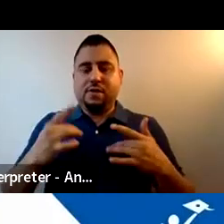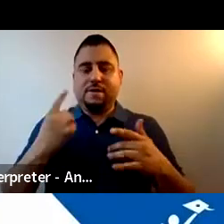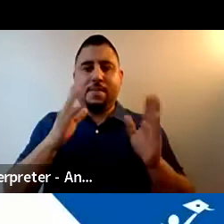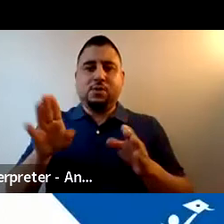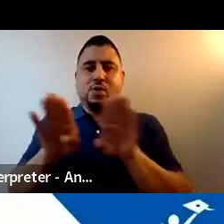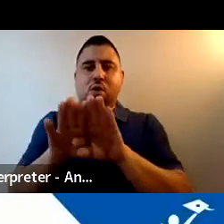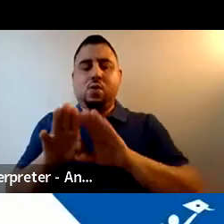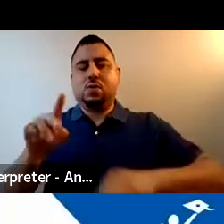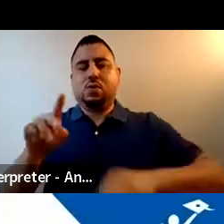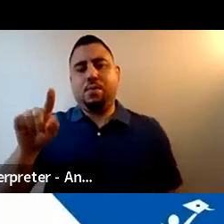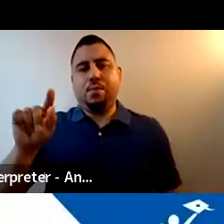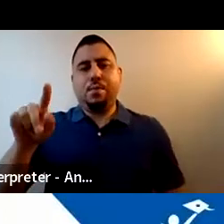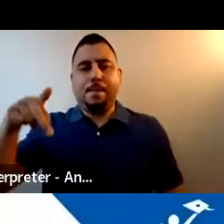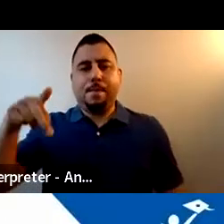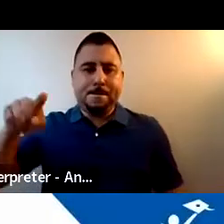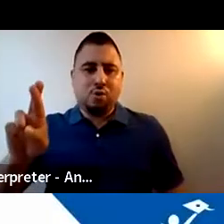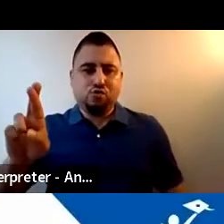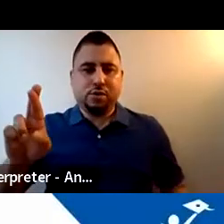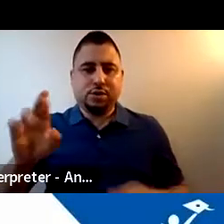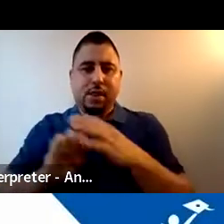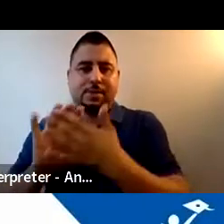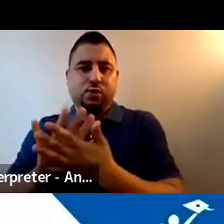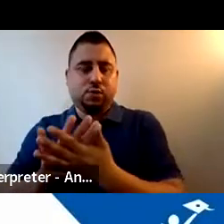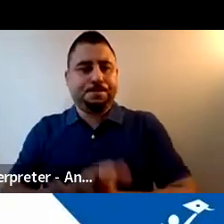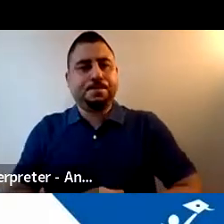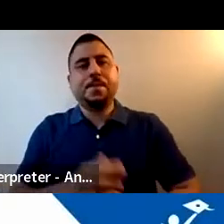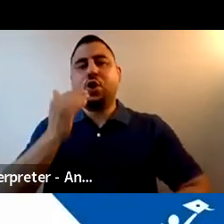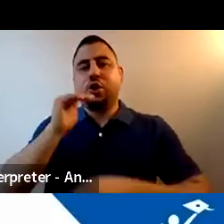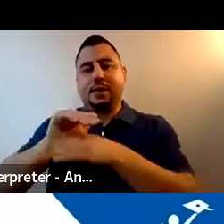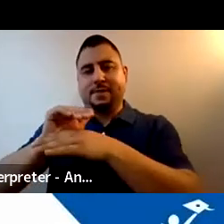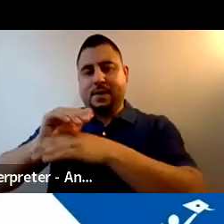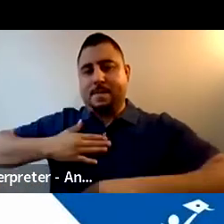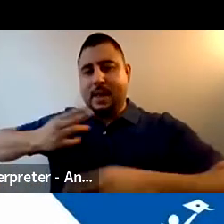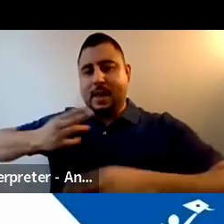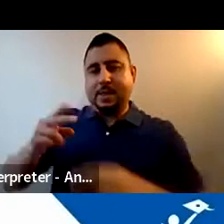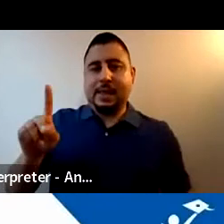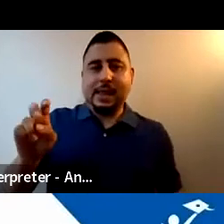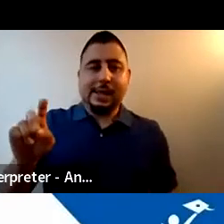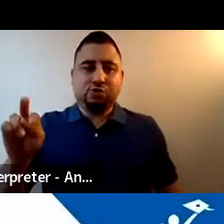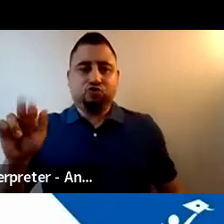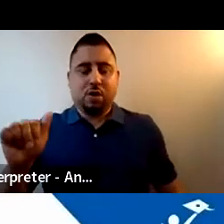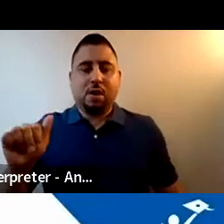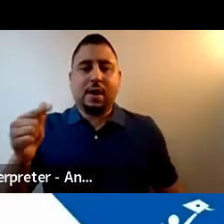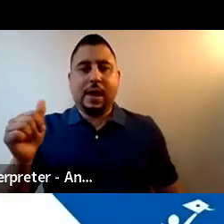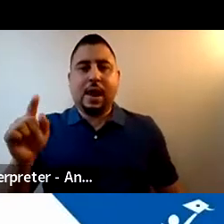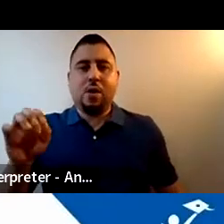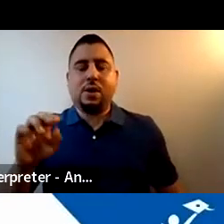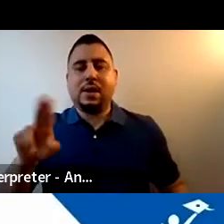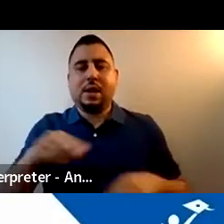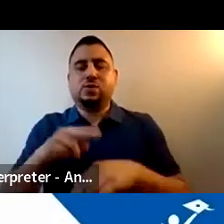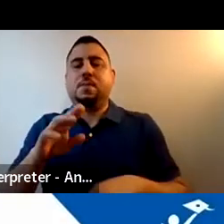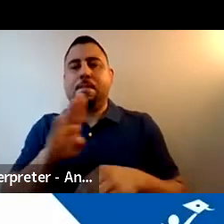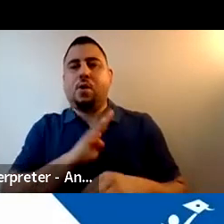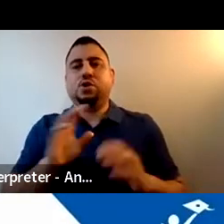close Pointer Ridge Elementary School. Good evening. My name is Kendra Gatto. I'm a National Board Certified